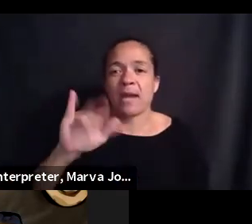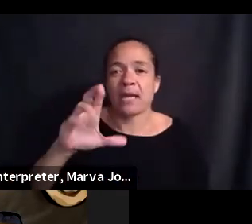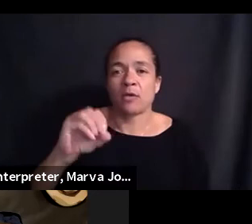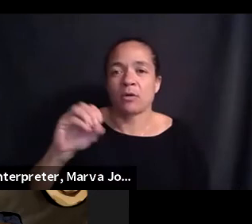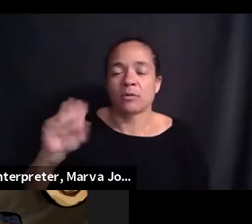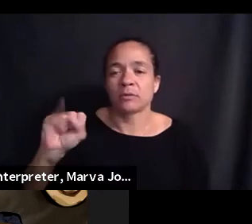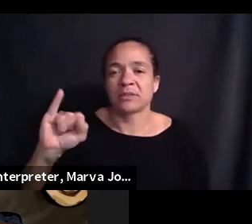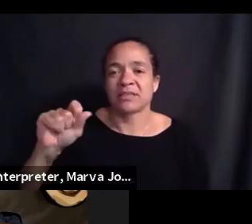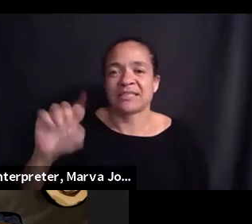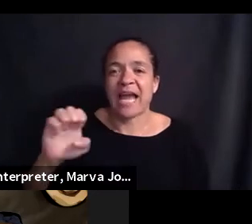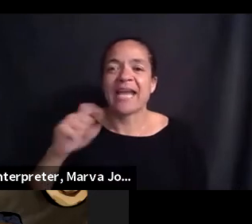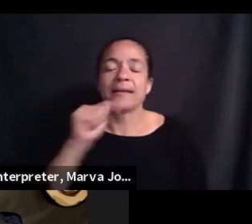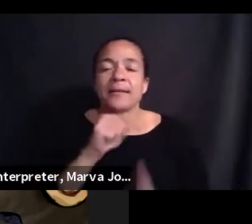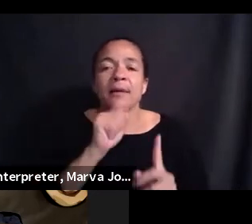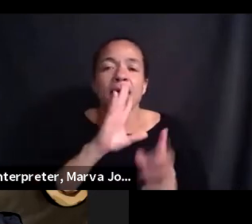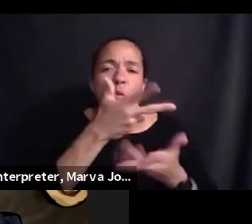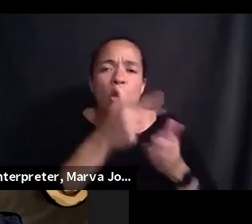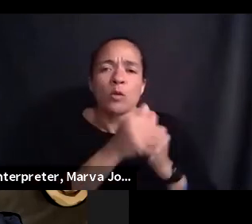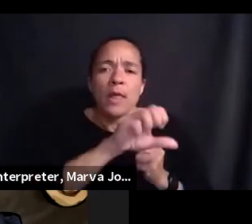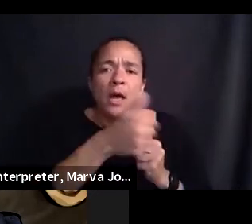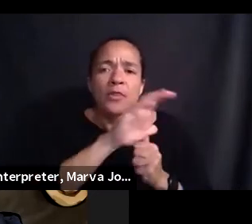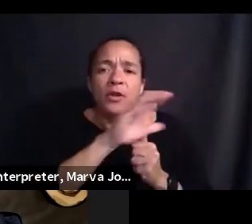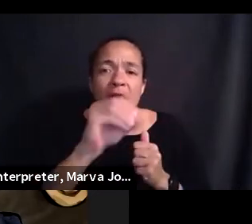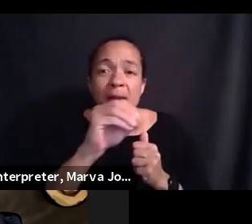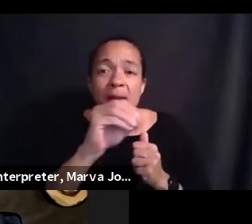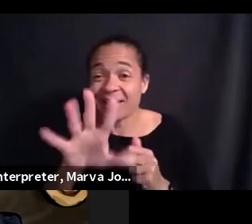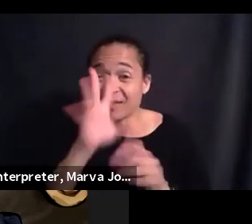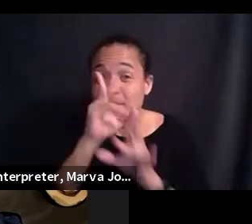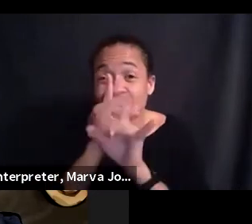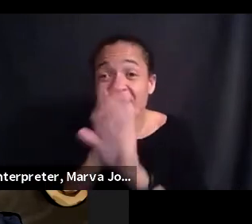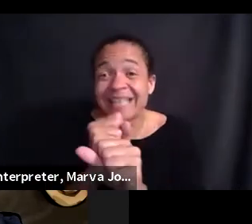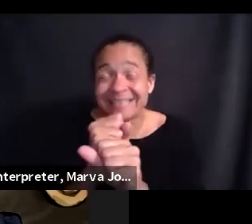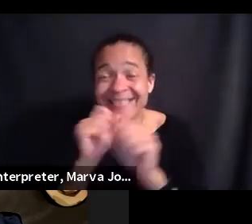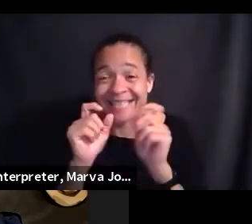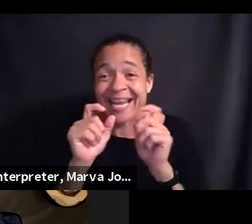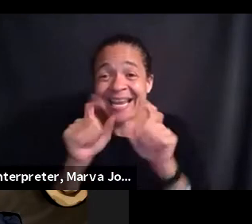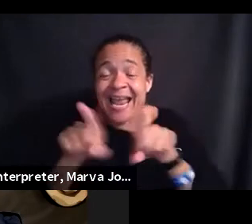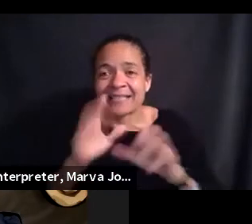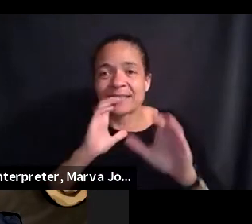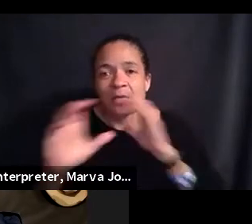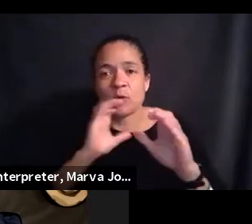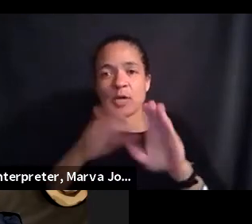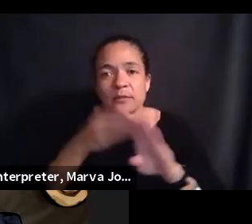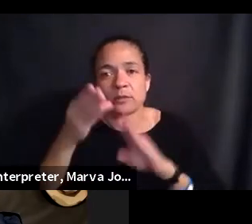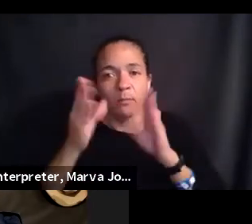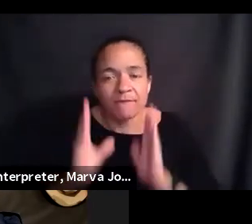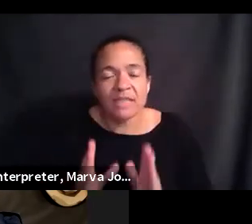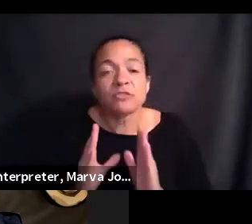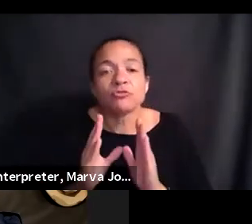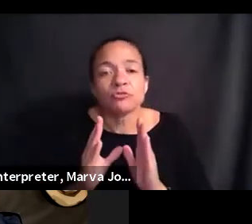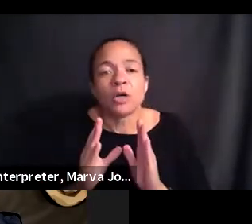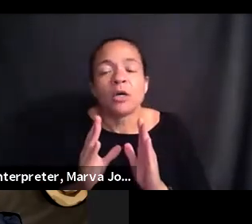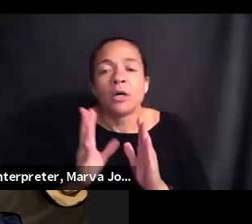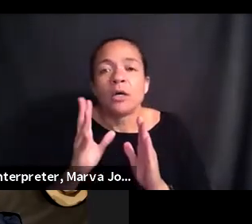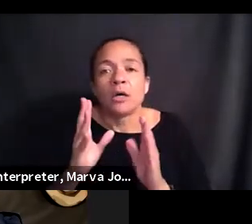worked with another company to help bring that in. It was very fascinating as a communications professional that deals with a lot